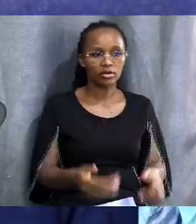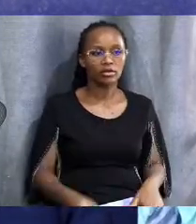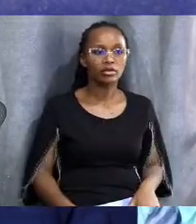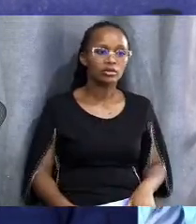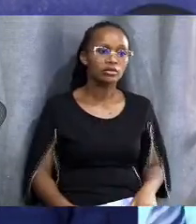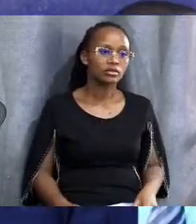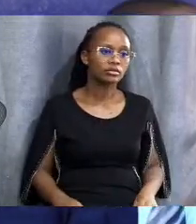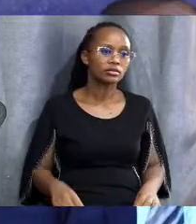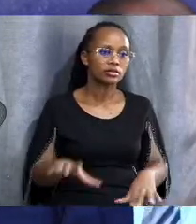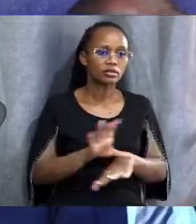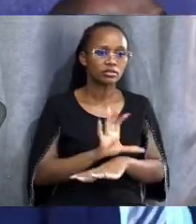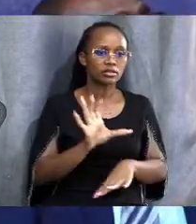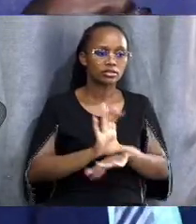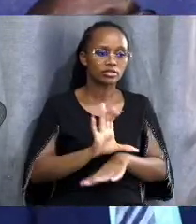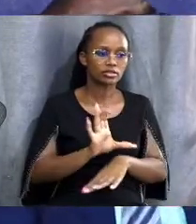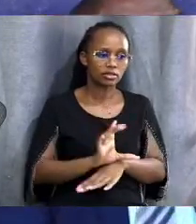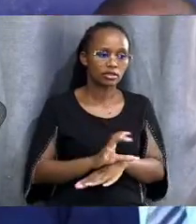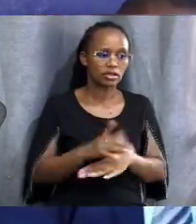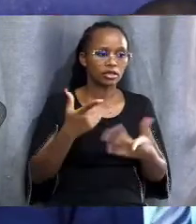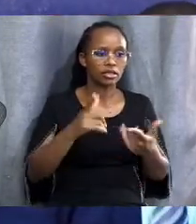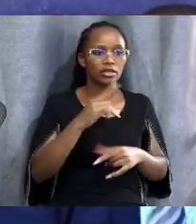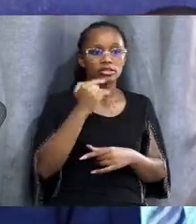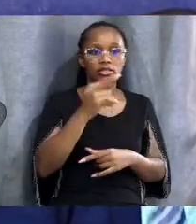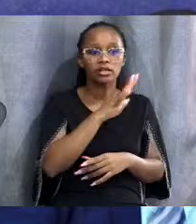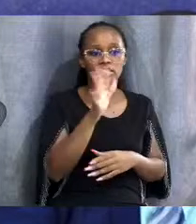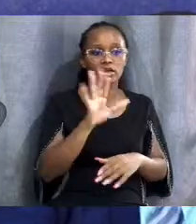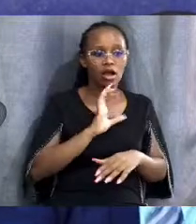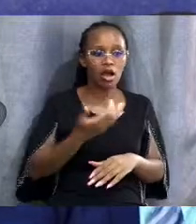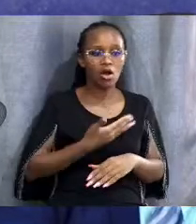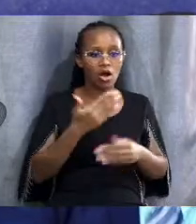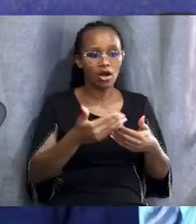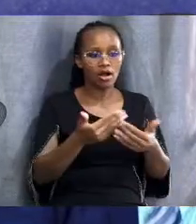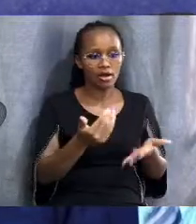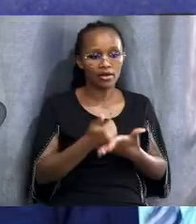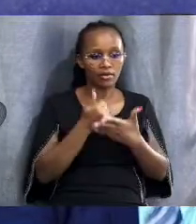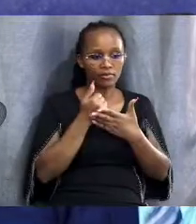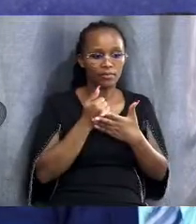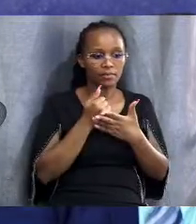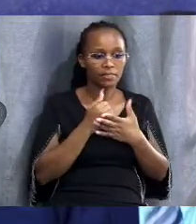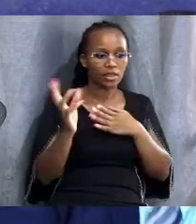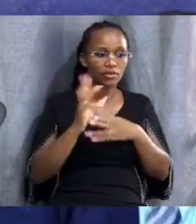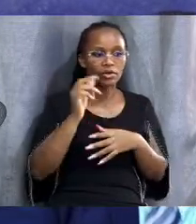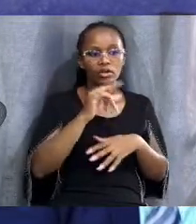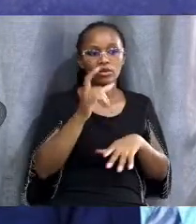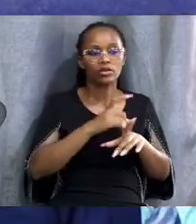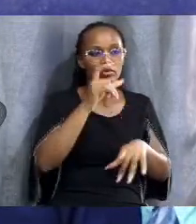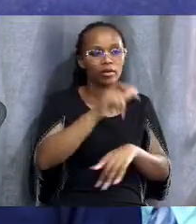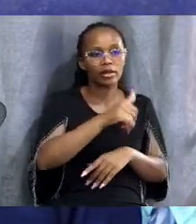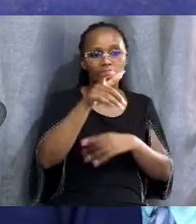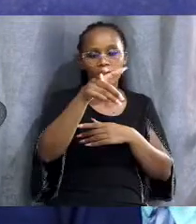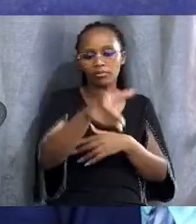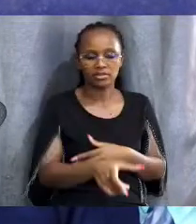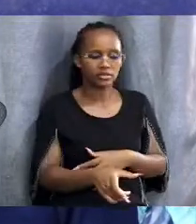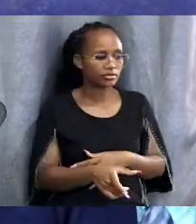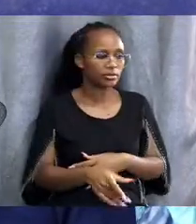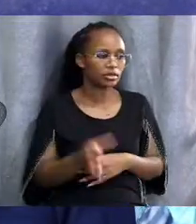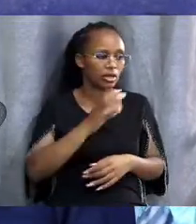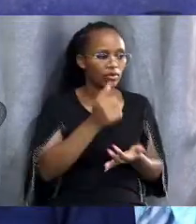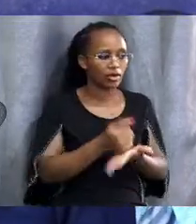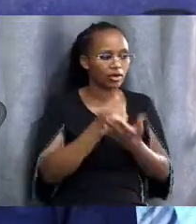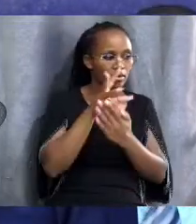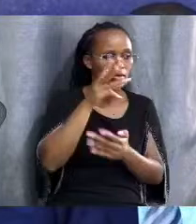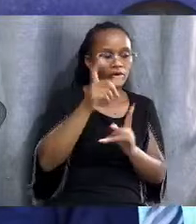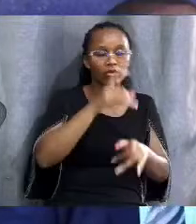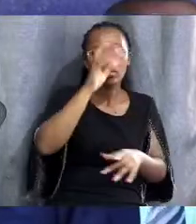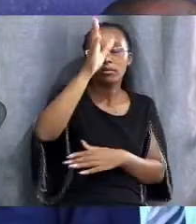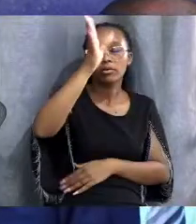the church, school, the church. Let me tell you, our help will not come from anybody. Our help will